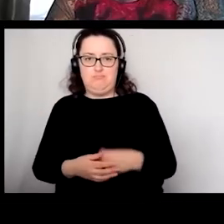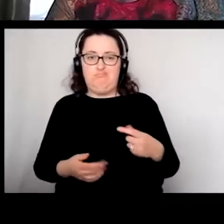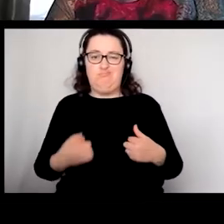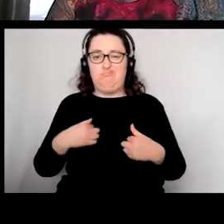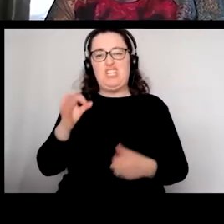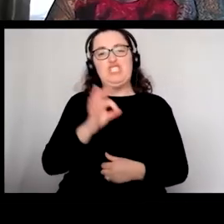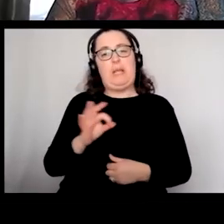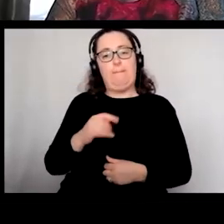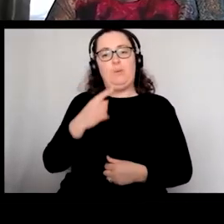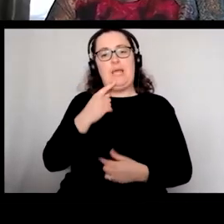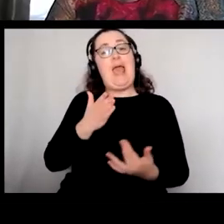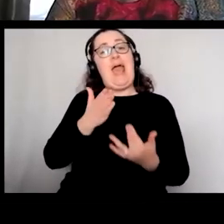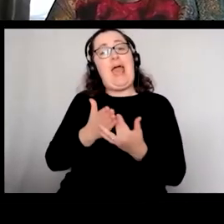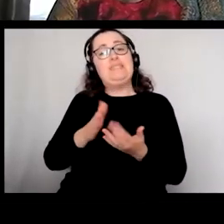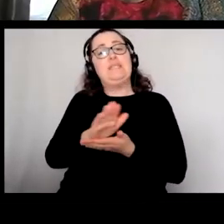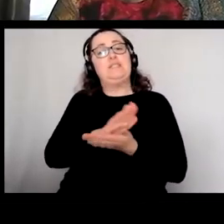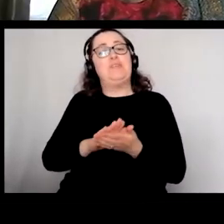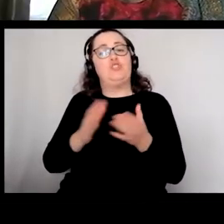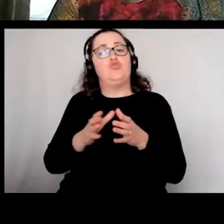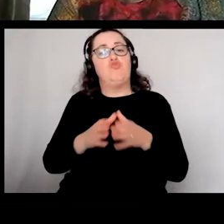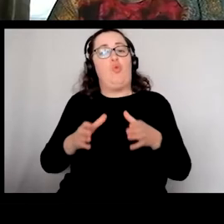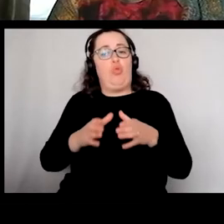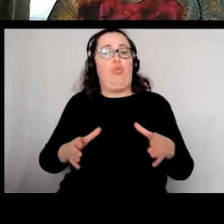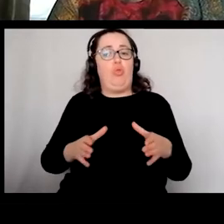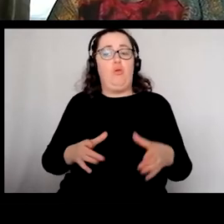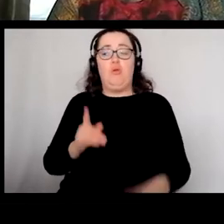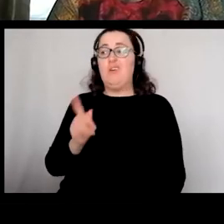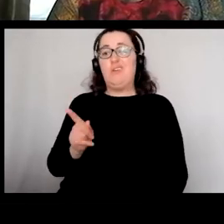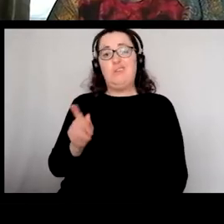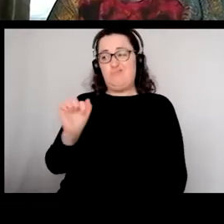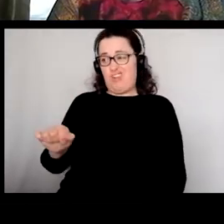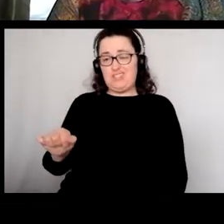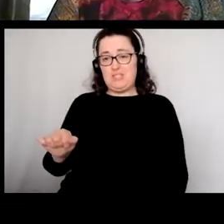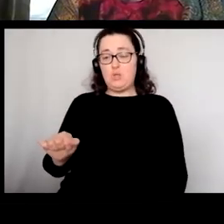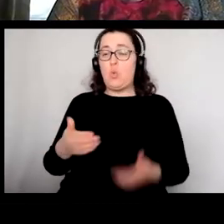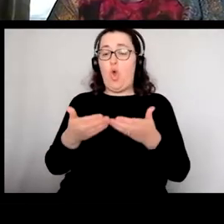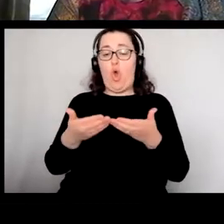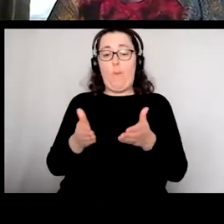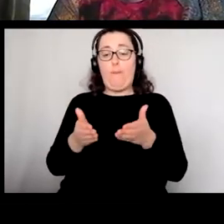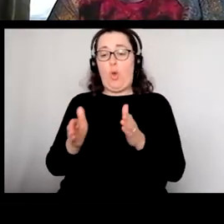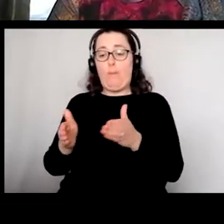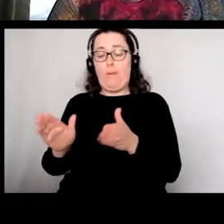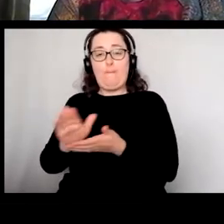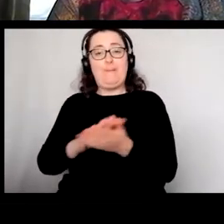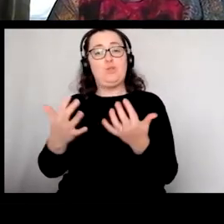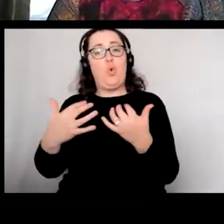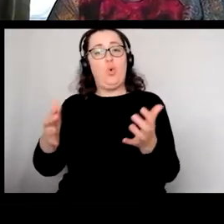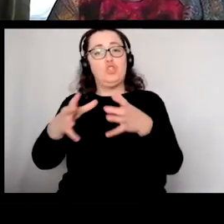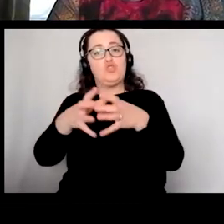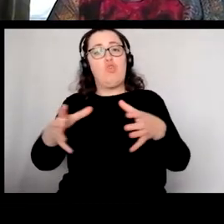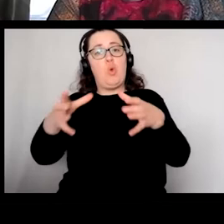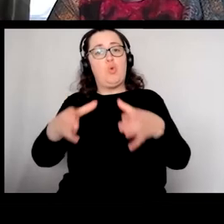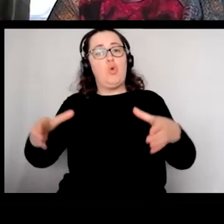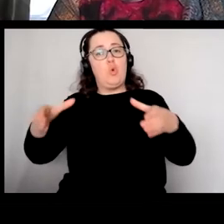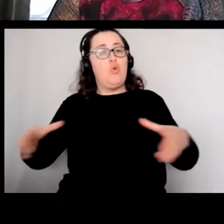SHAPE, you know, we have a saying, access is growth, as Zoe just outlined there. Basically, the more you open up, the bigger the audience for everybody.